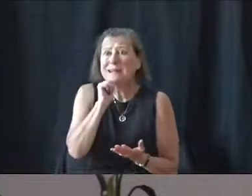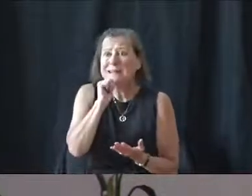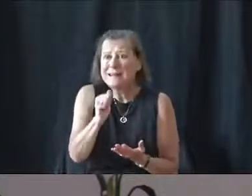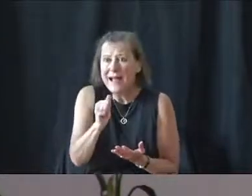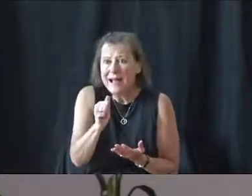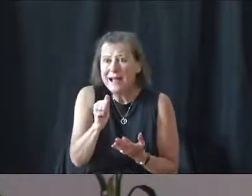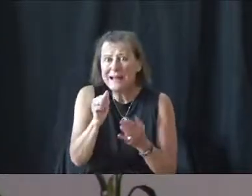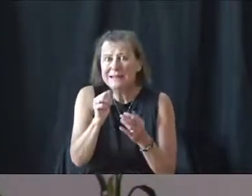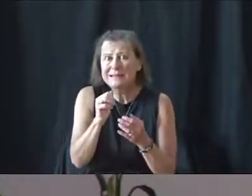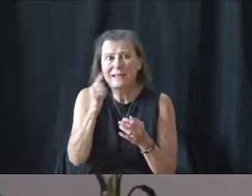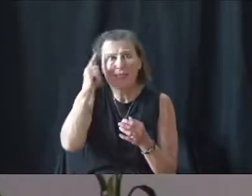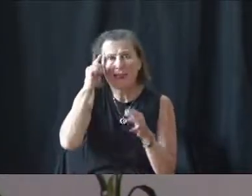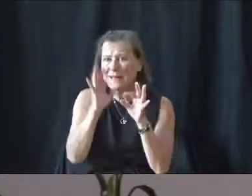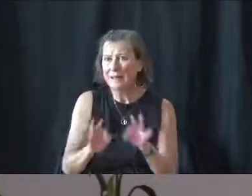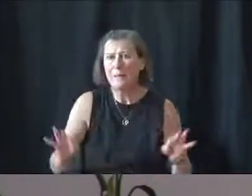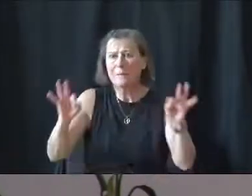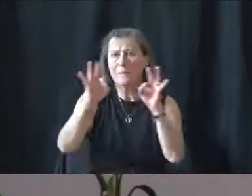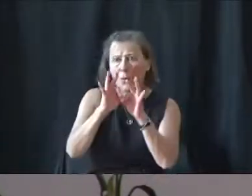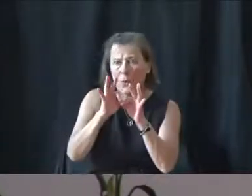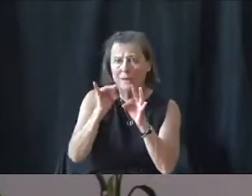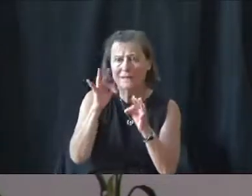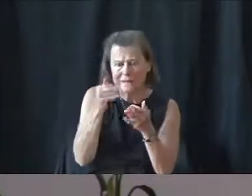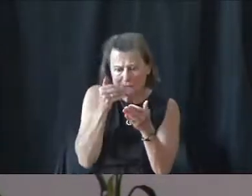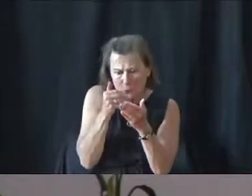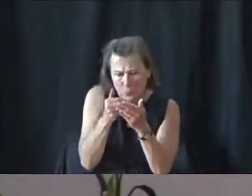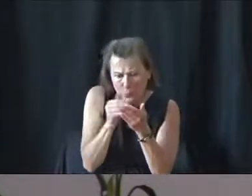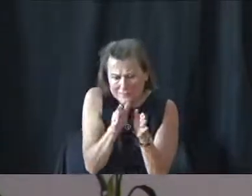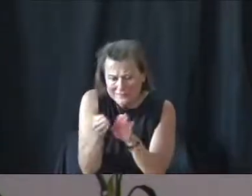from a deathbed perspective.